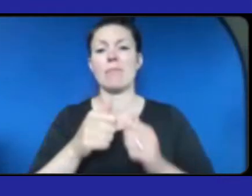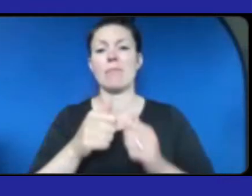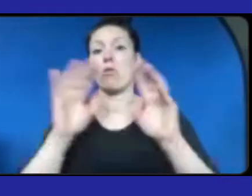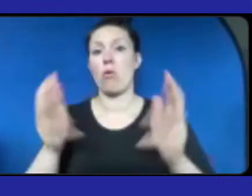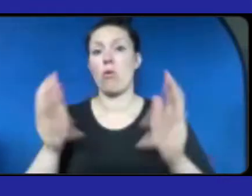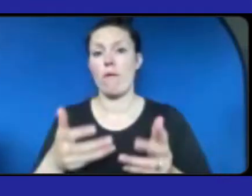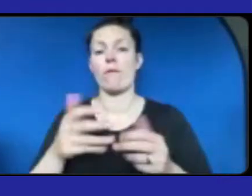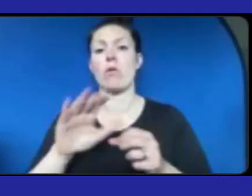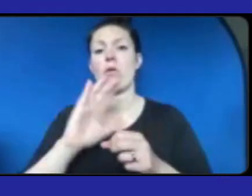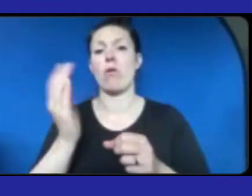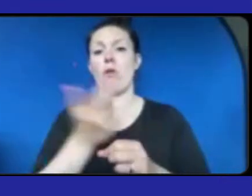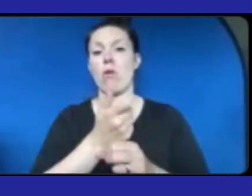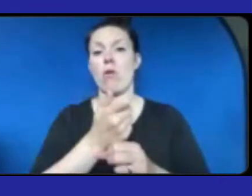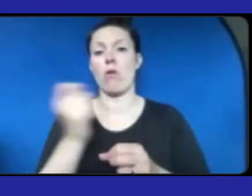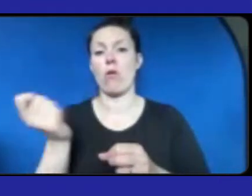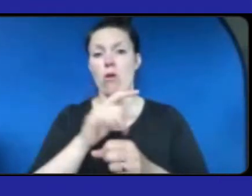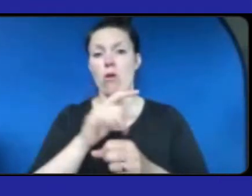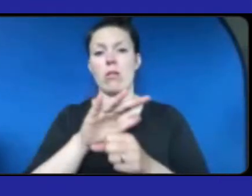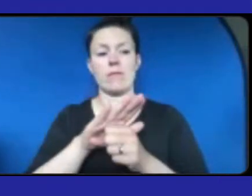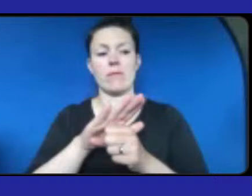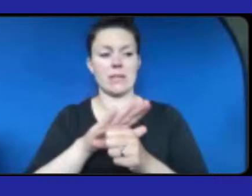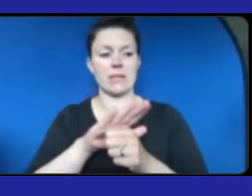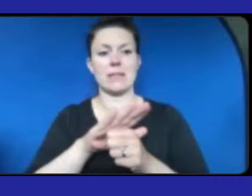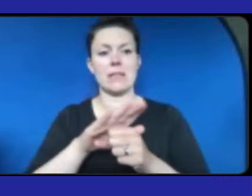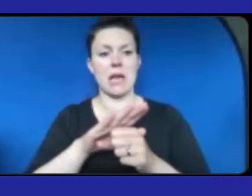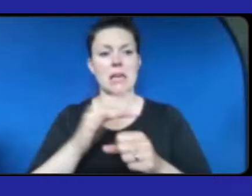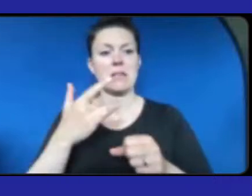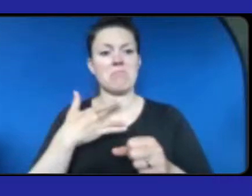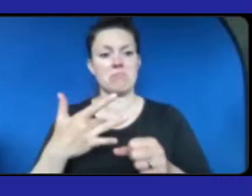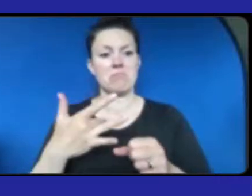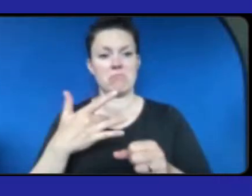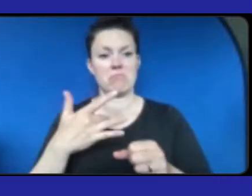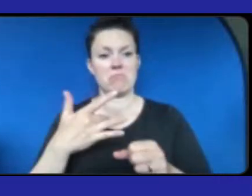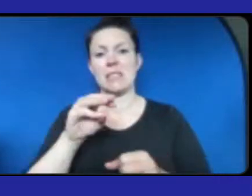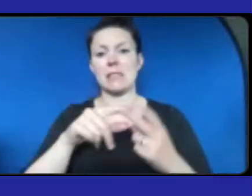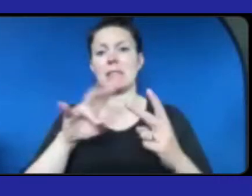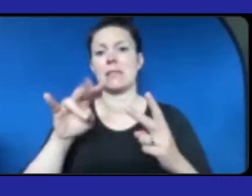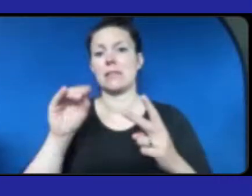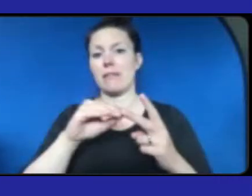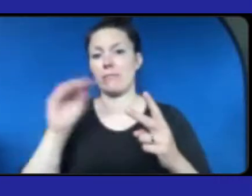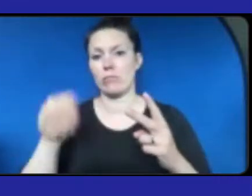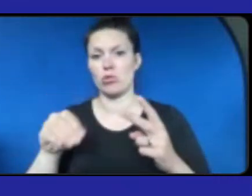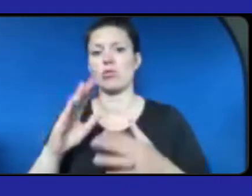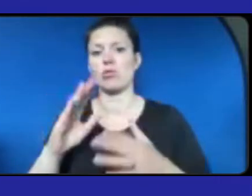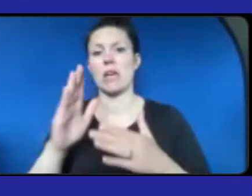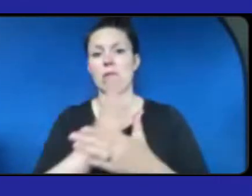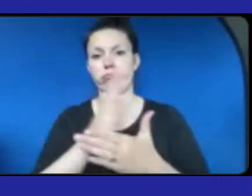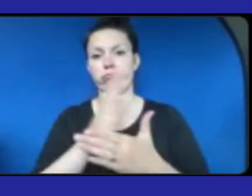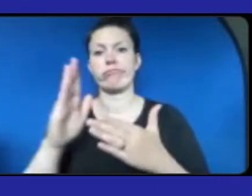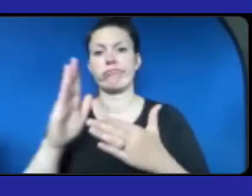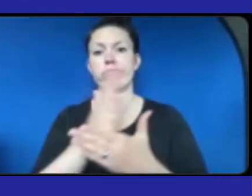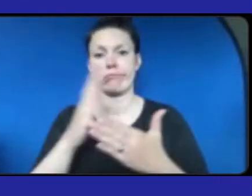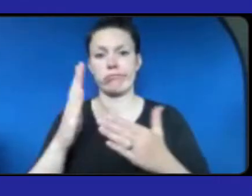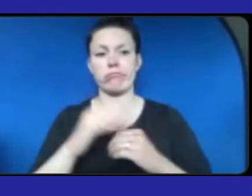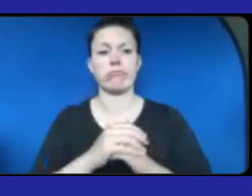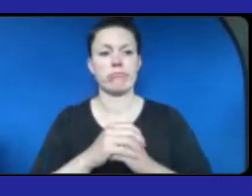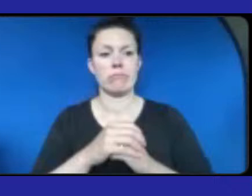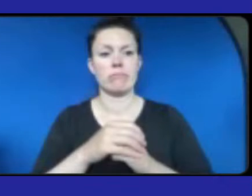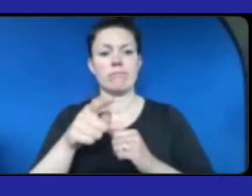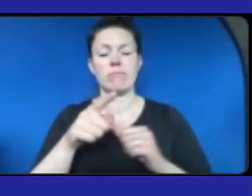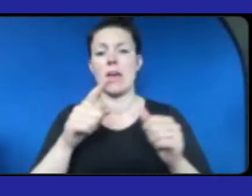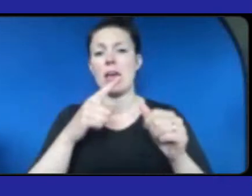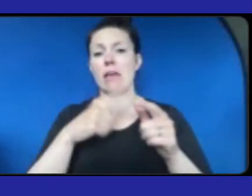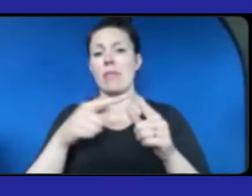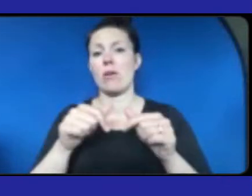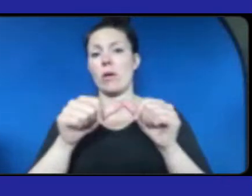sites are generally in the 60s and 70% as far as this goes. And we continue to make this